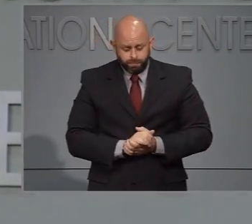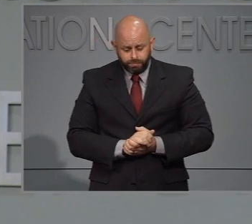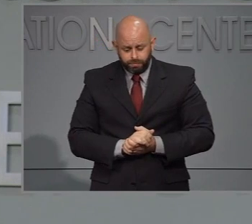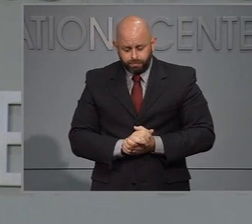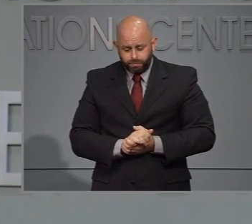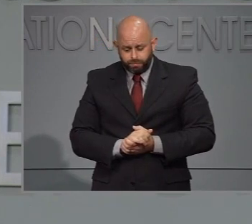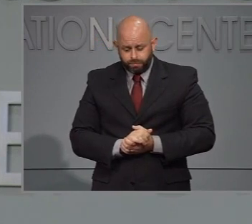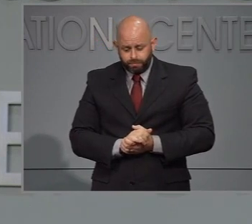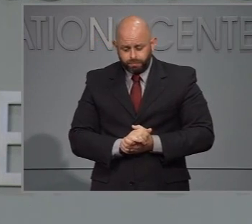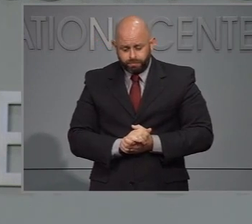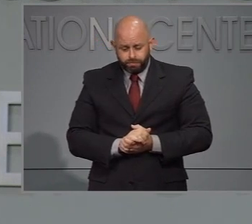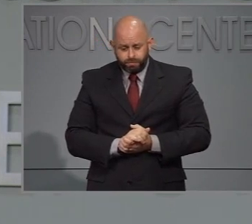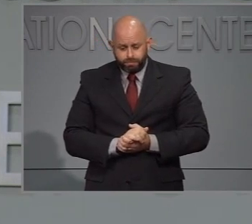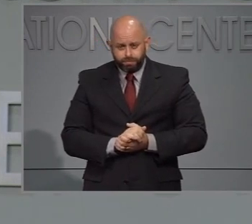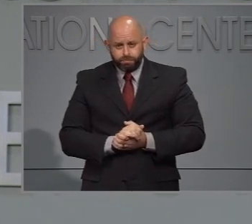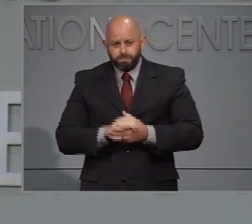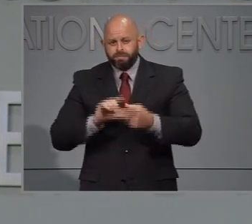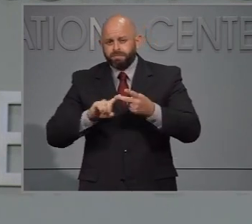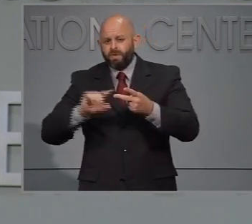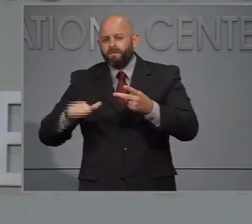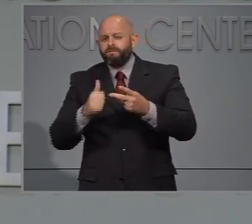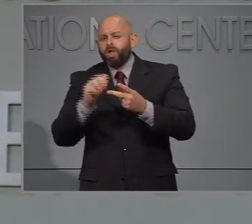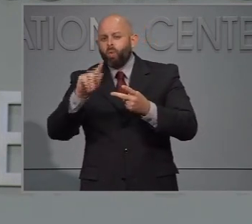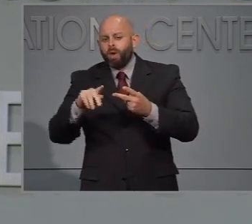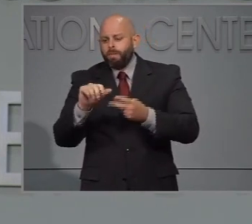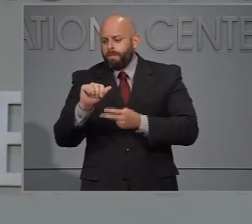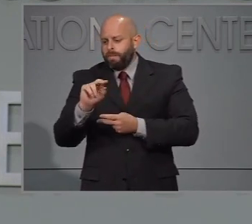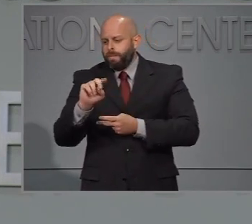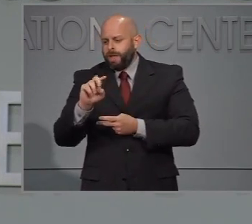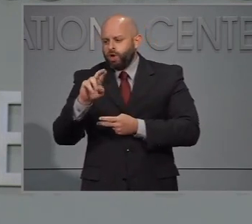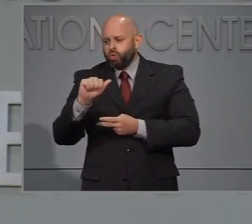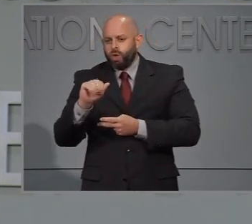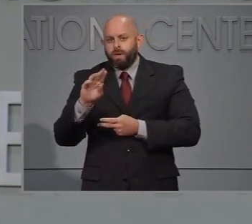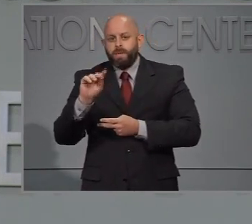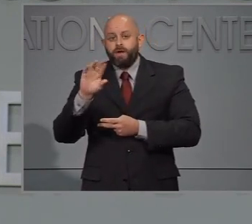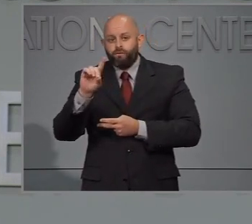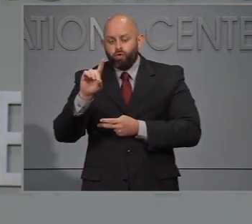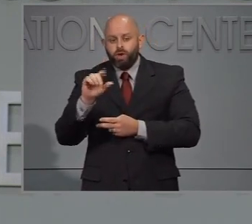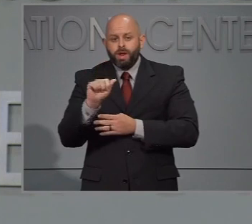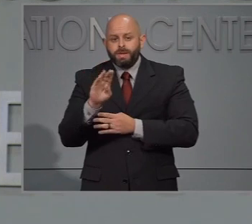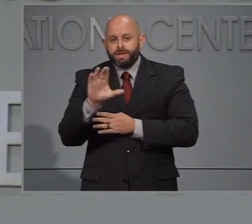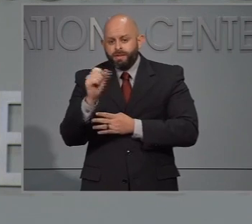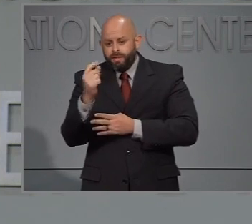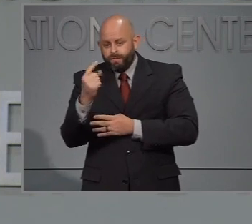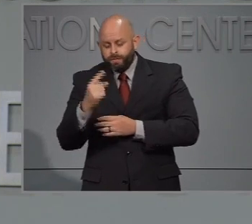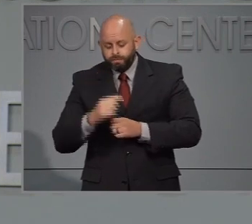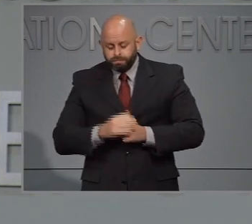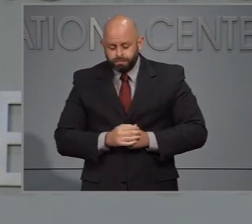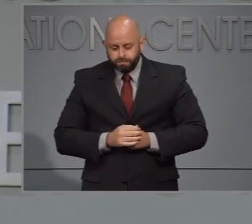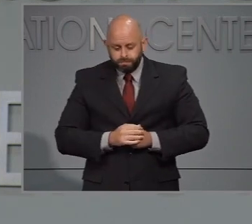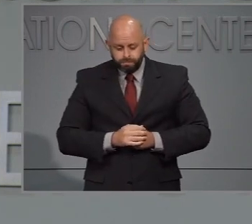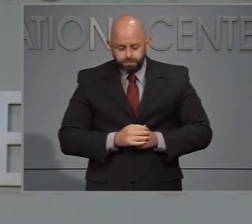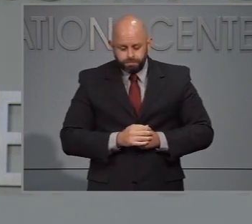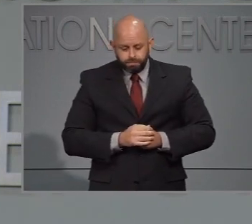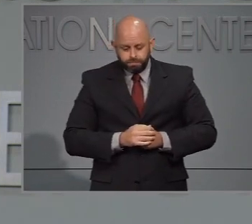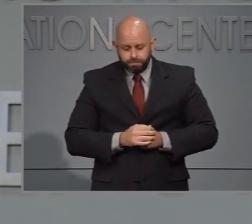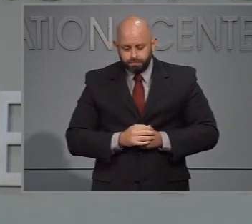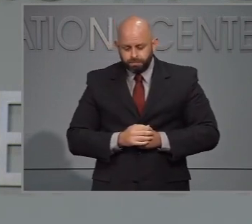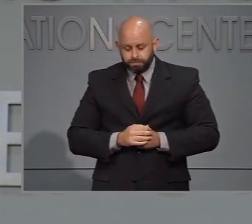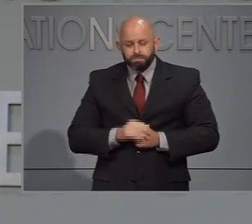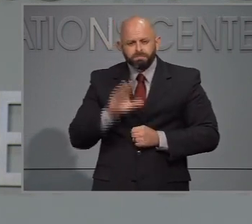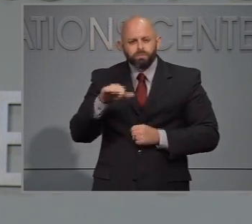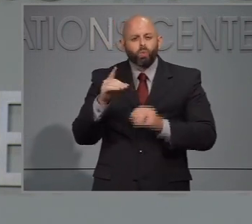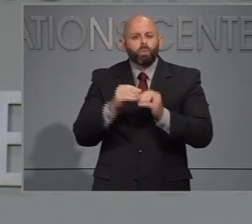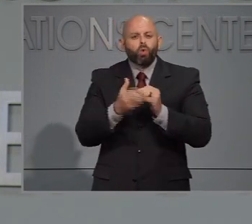Follow-up, Andrea Blanford, ABC 11. One more thing, Governor. President Trump was in Morrisville to see the progress of